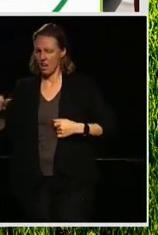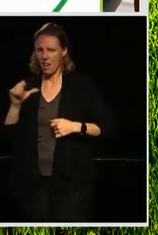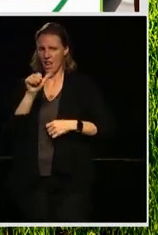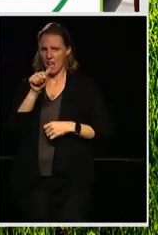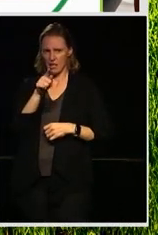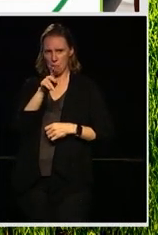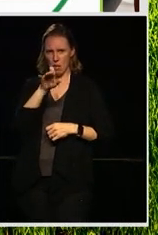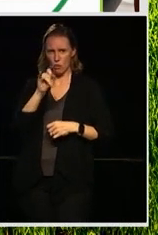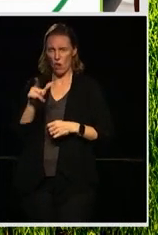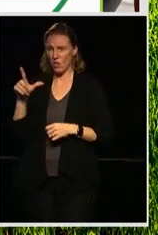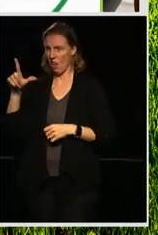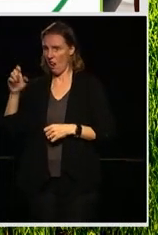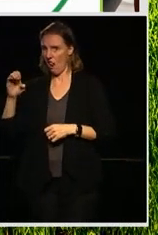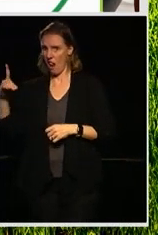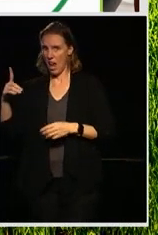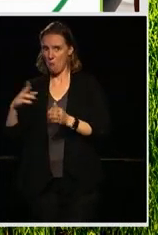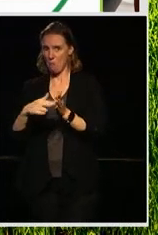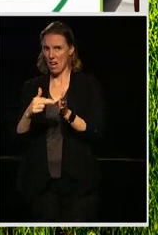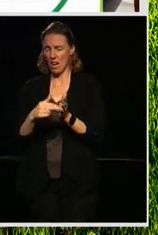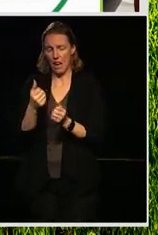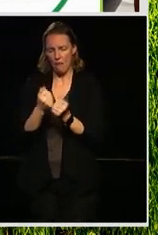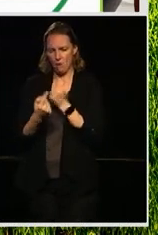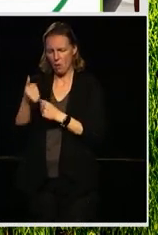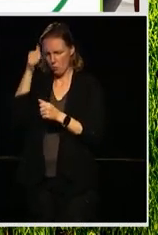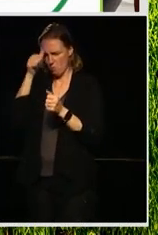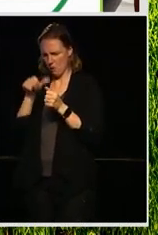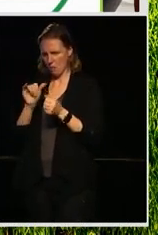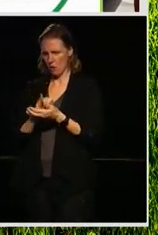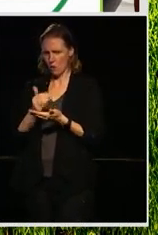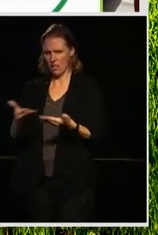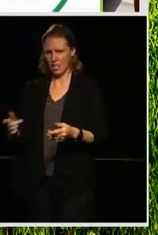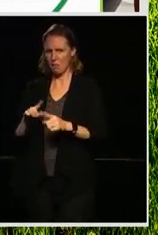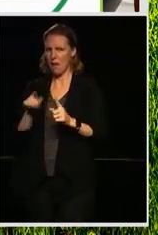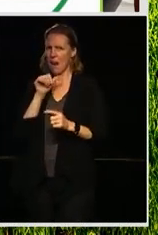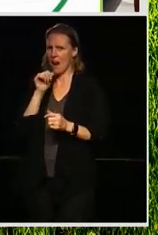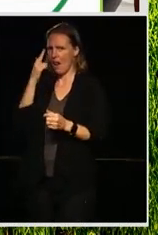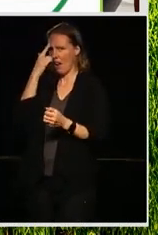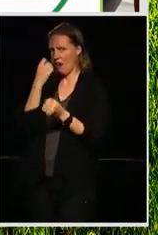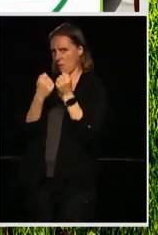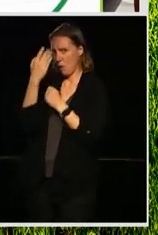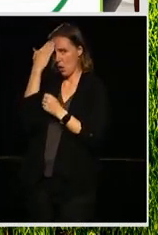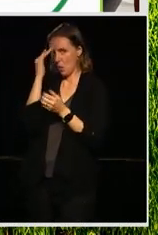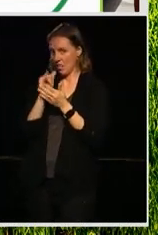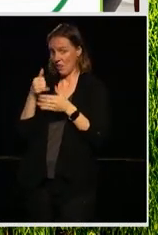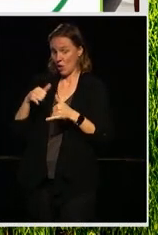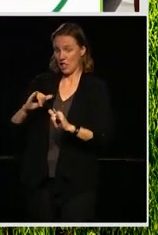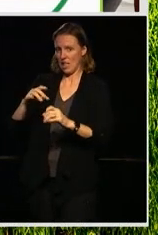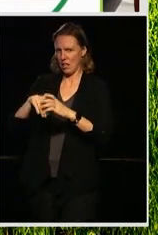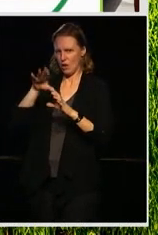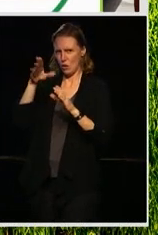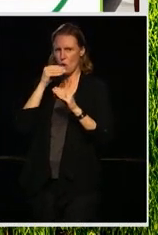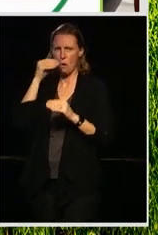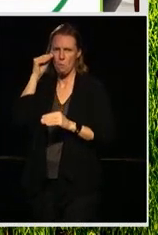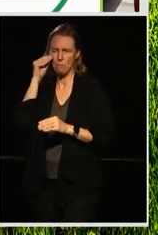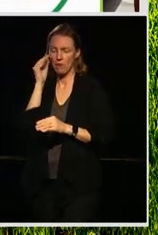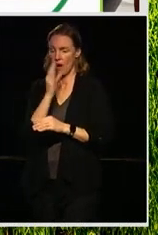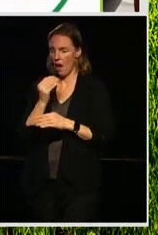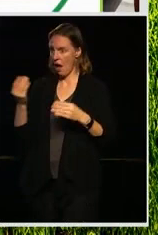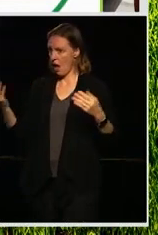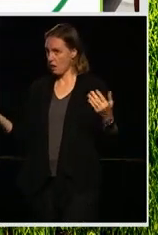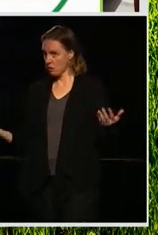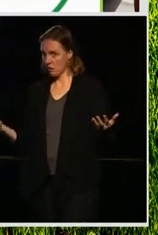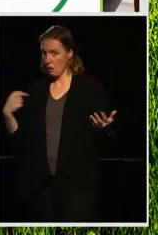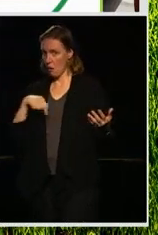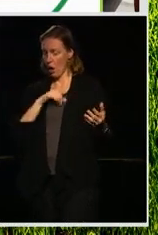paint. Everybody remembers these things, but not everybody knows they're still in your home. And the kicker to this, we